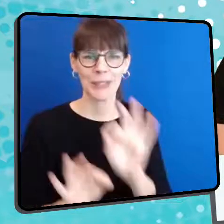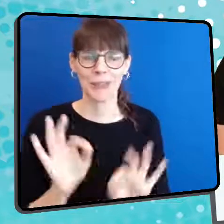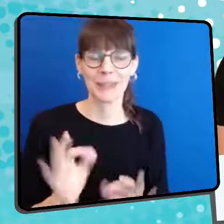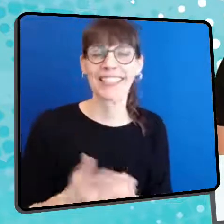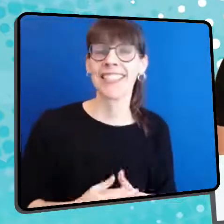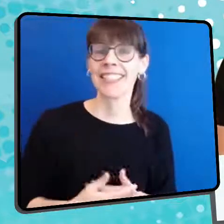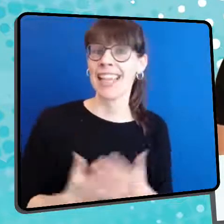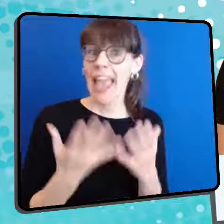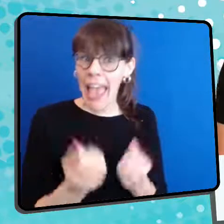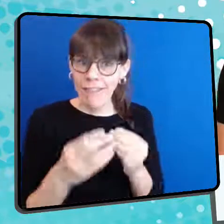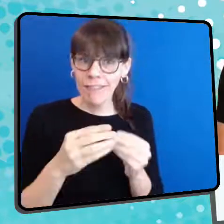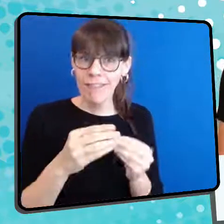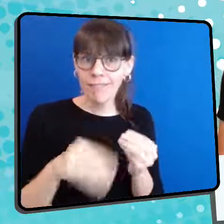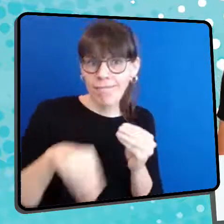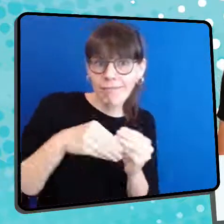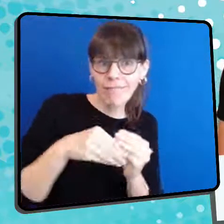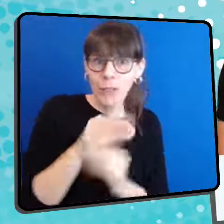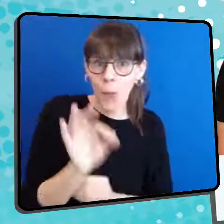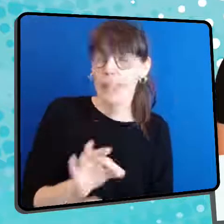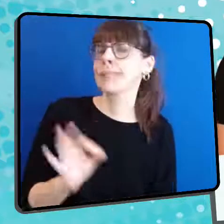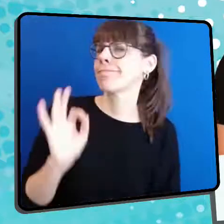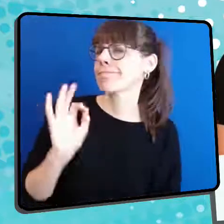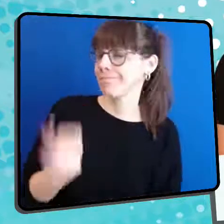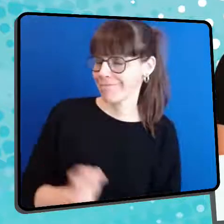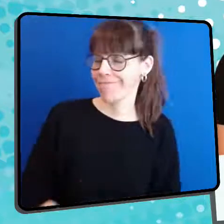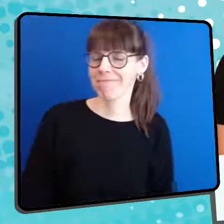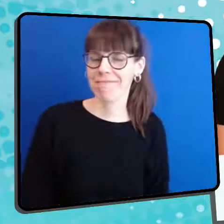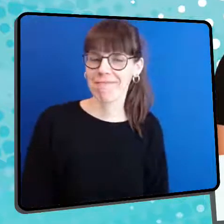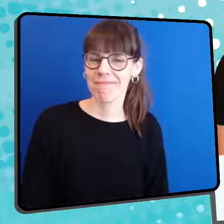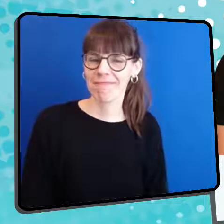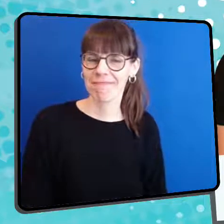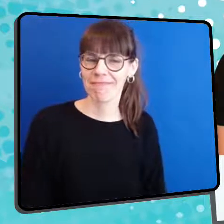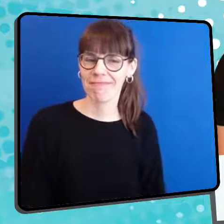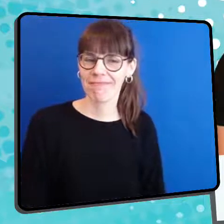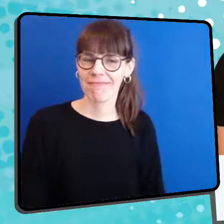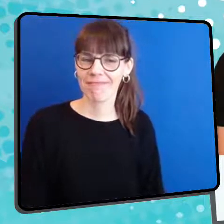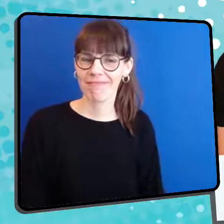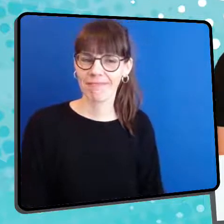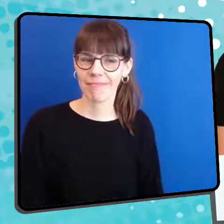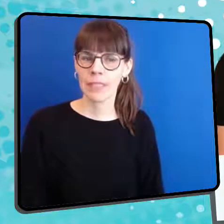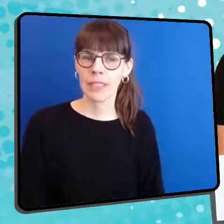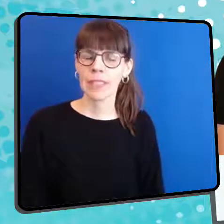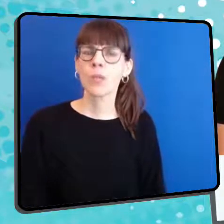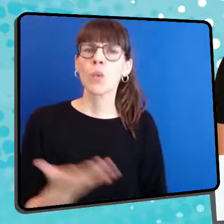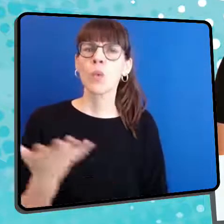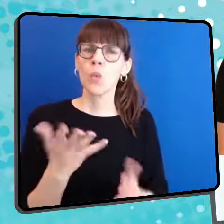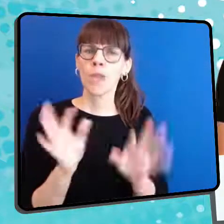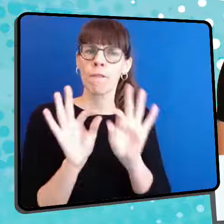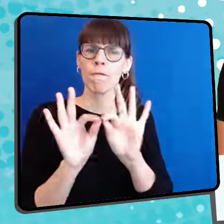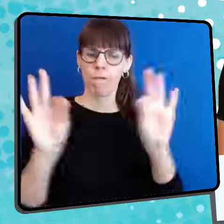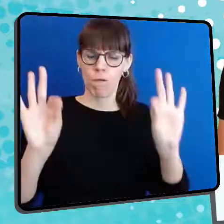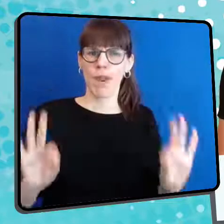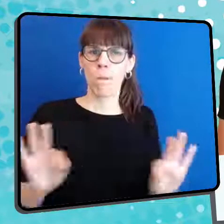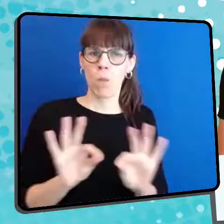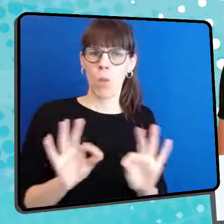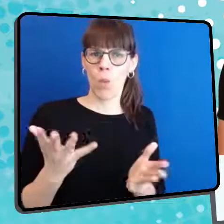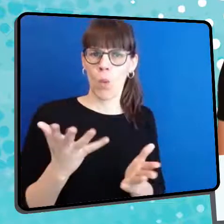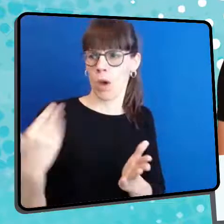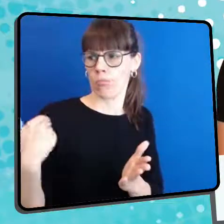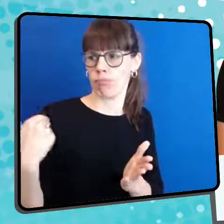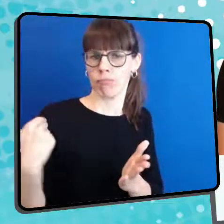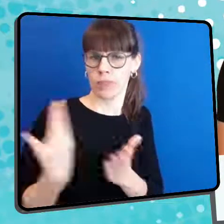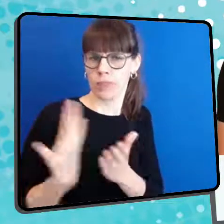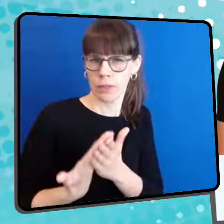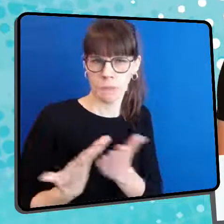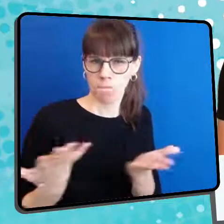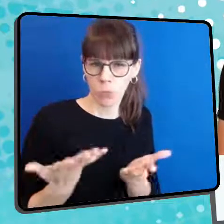interested what training framework you used last. Oh, the last one I used was